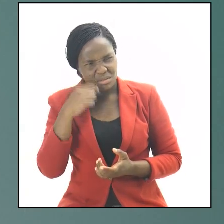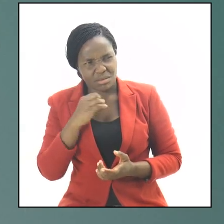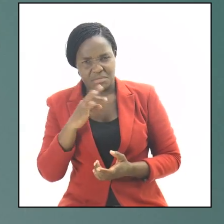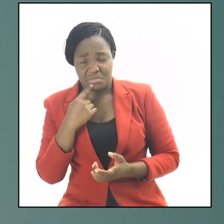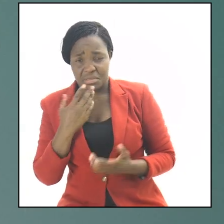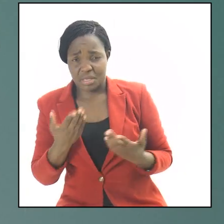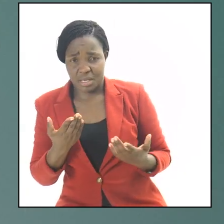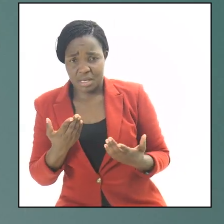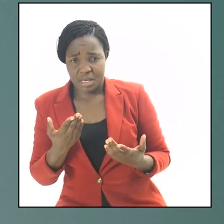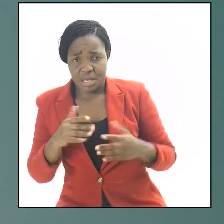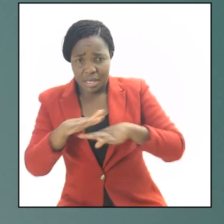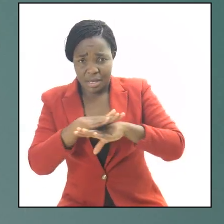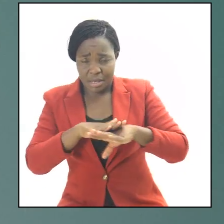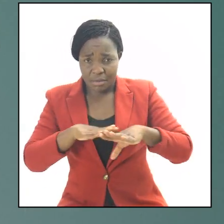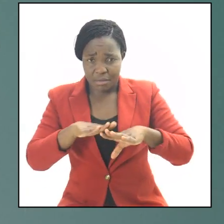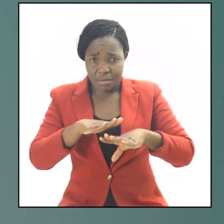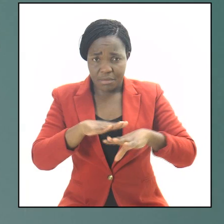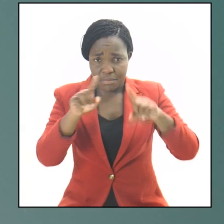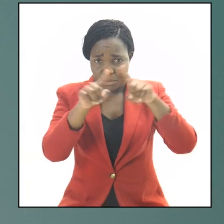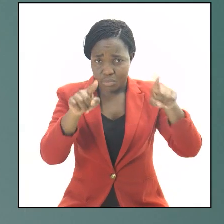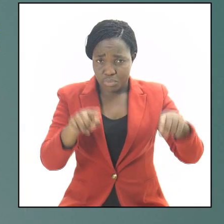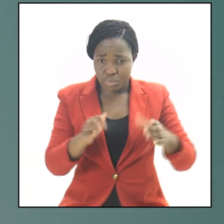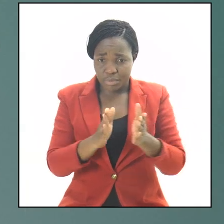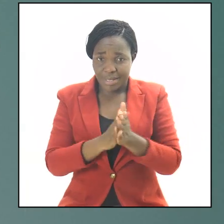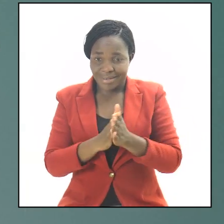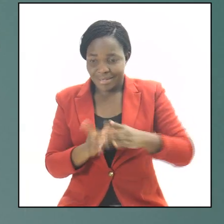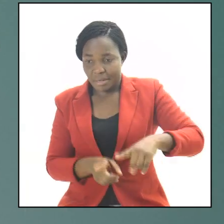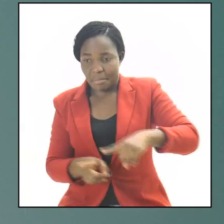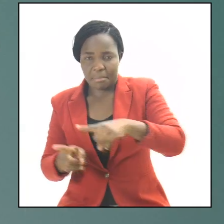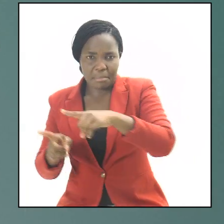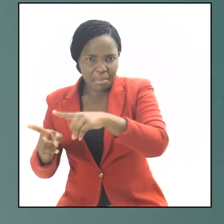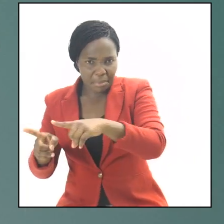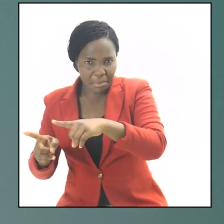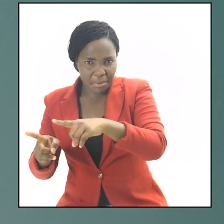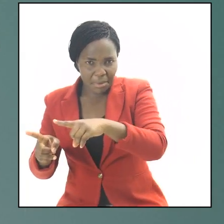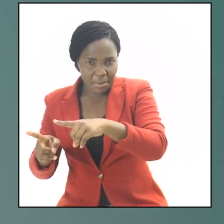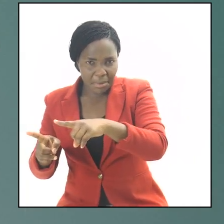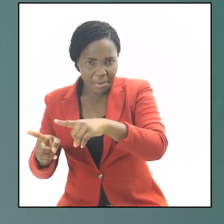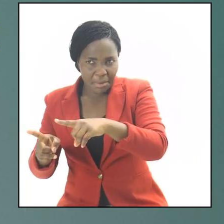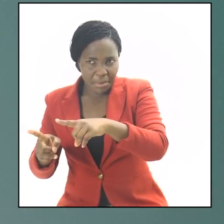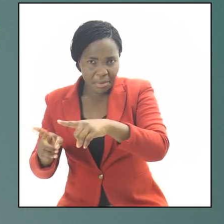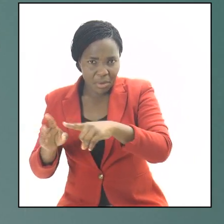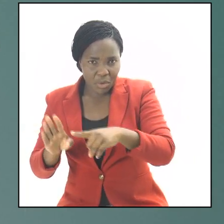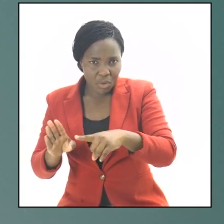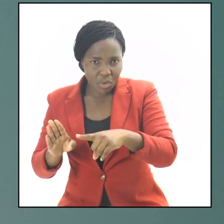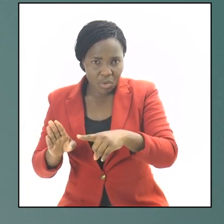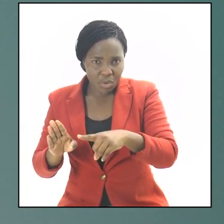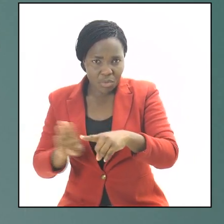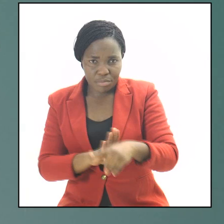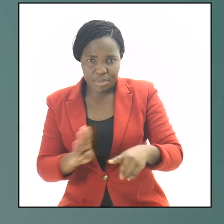a rectangle and the area of a parallelogram with the same base and height will be